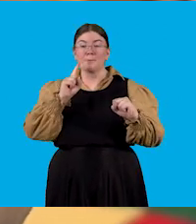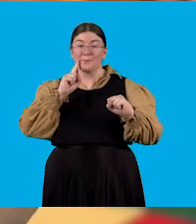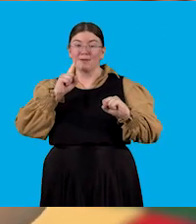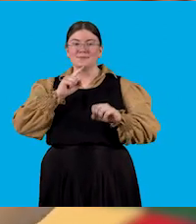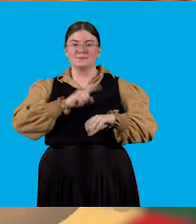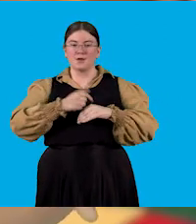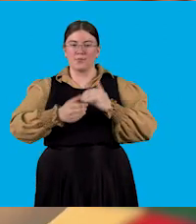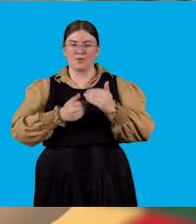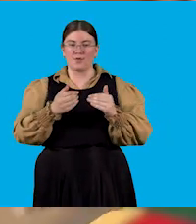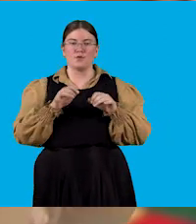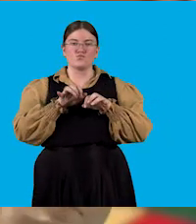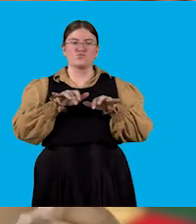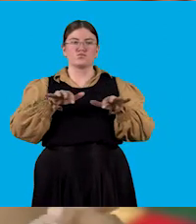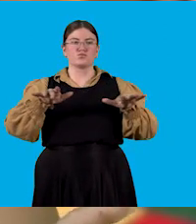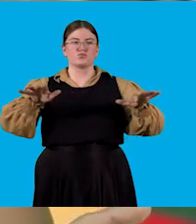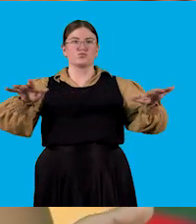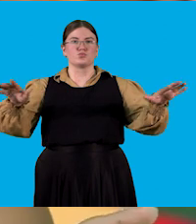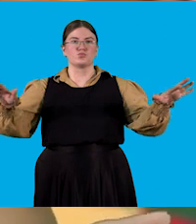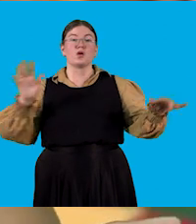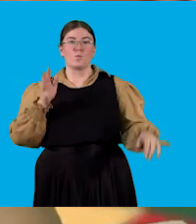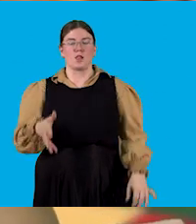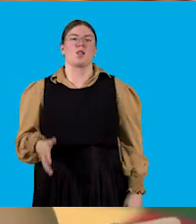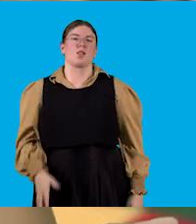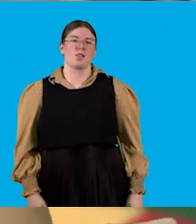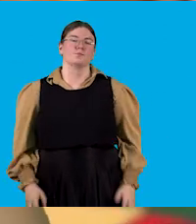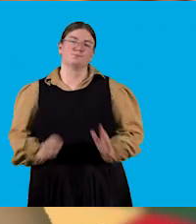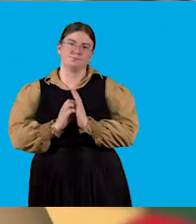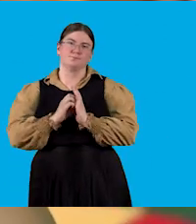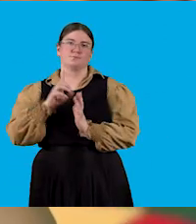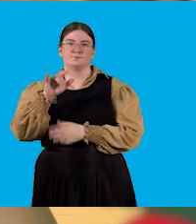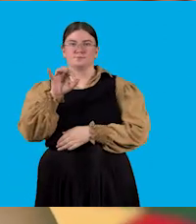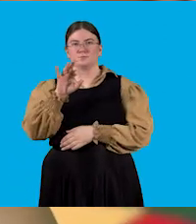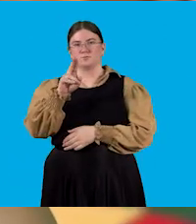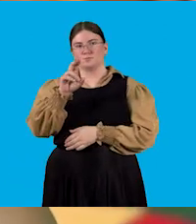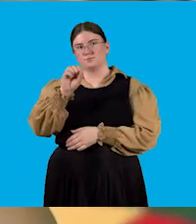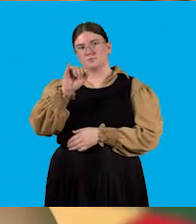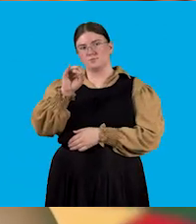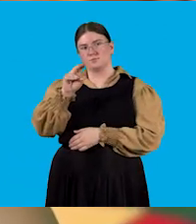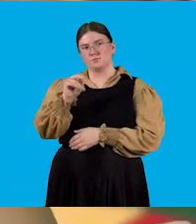to spread across the room. That is an example of diffusion.